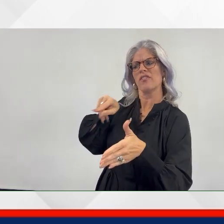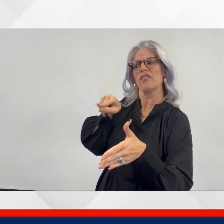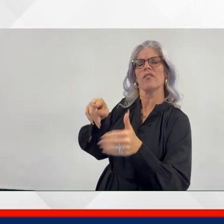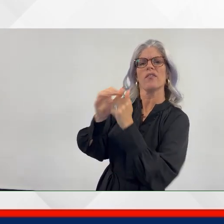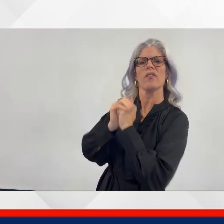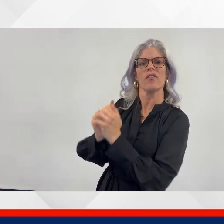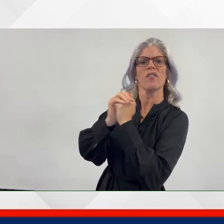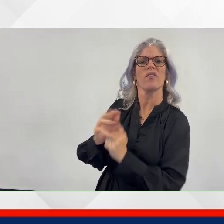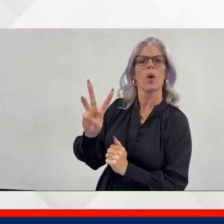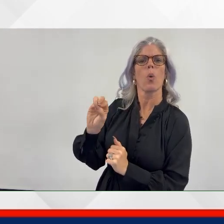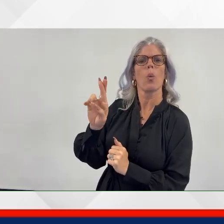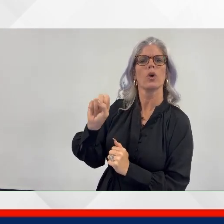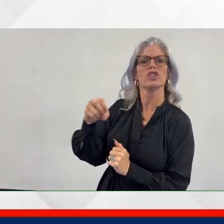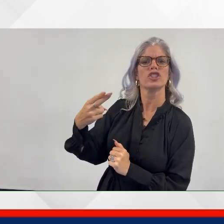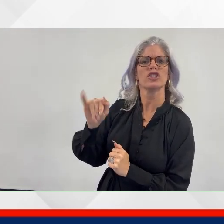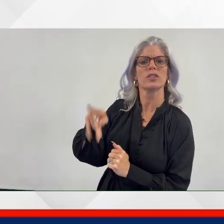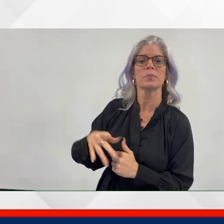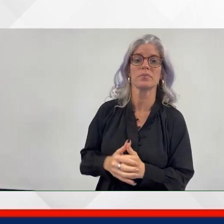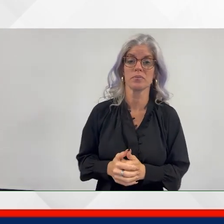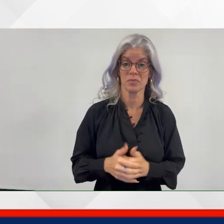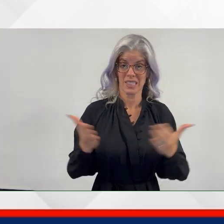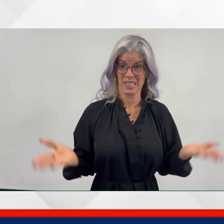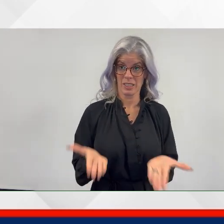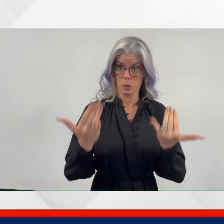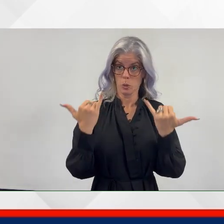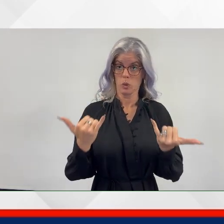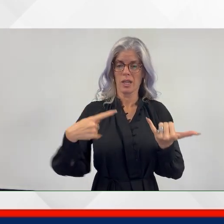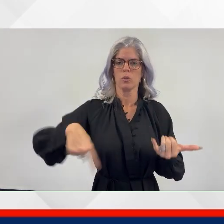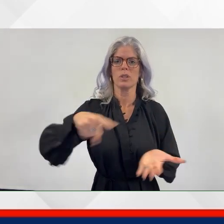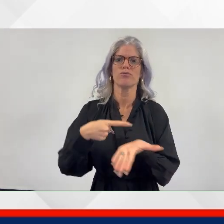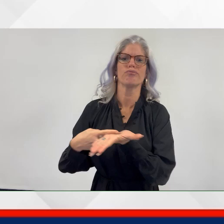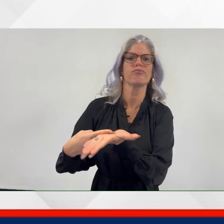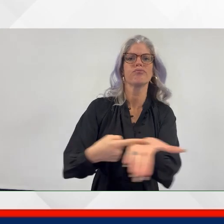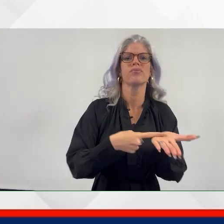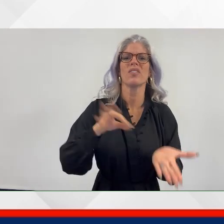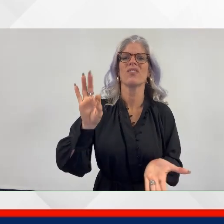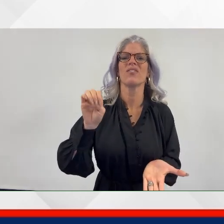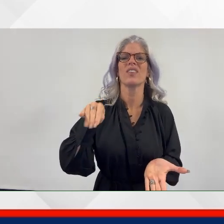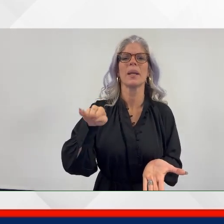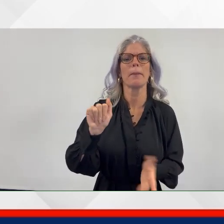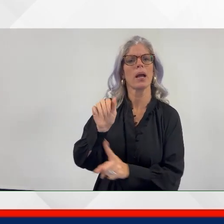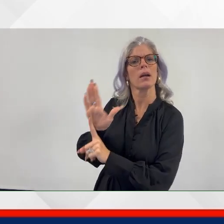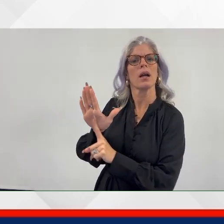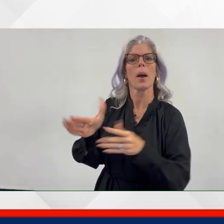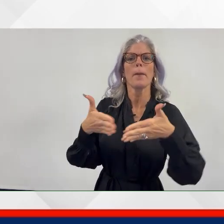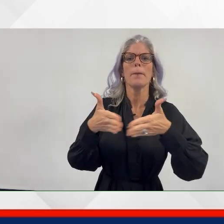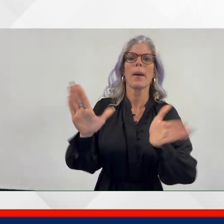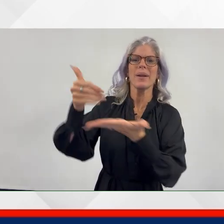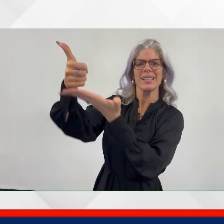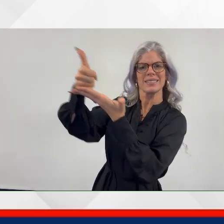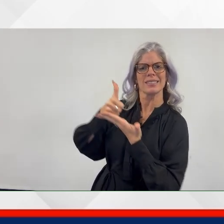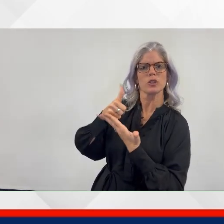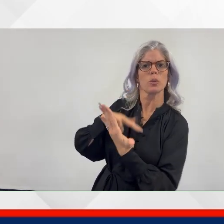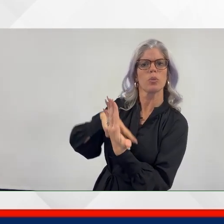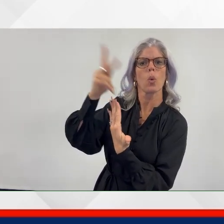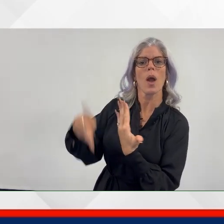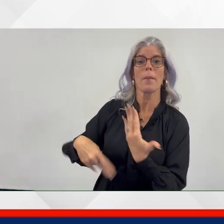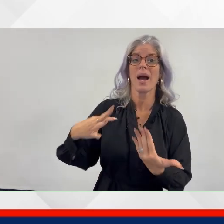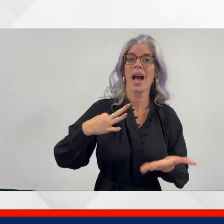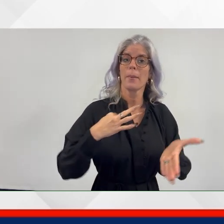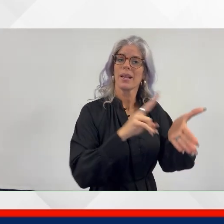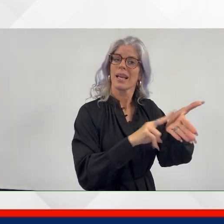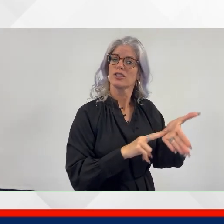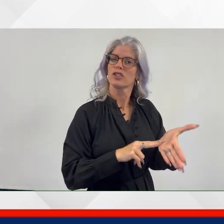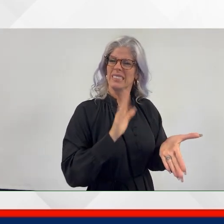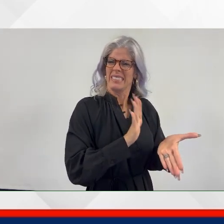application procedures, administrative requirements, funding, and program eligibility criteria. My name is Rebecca Hart,